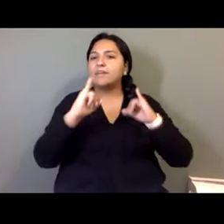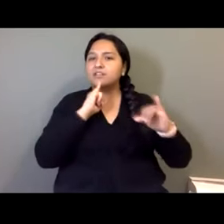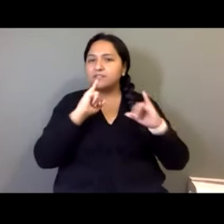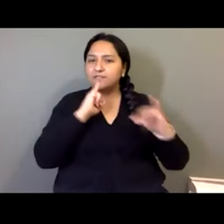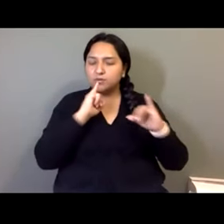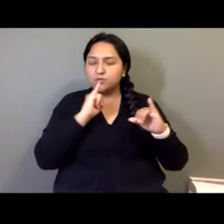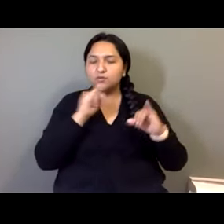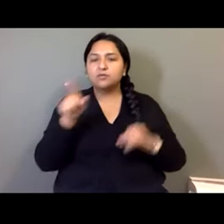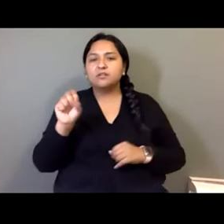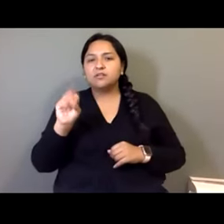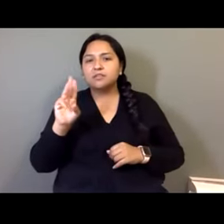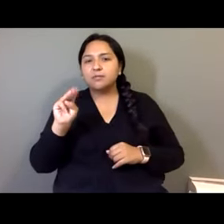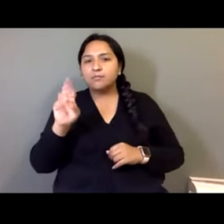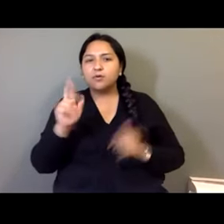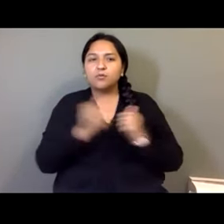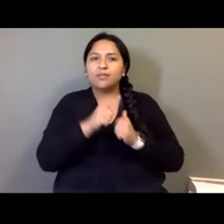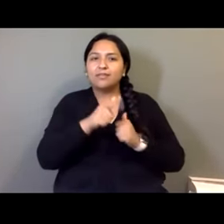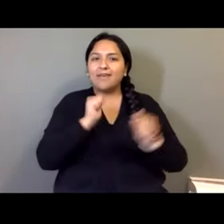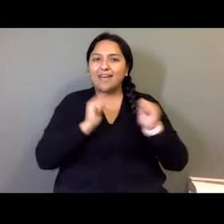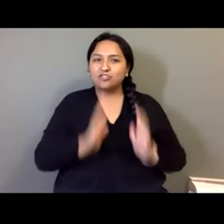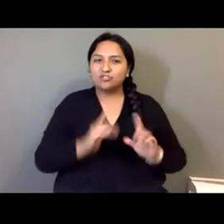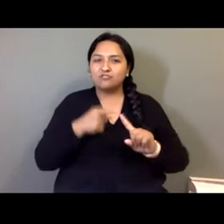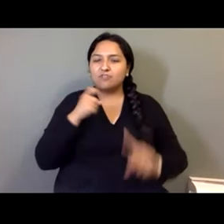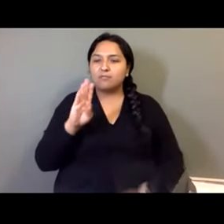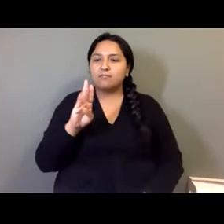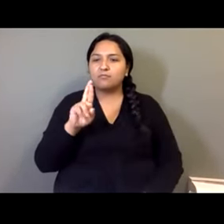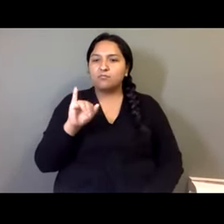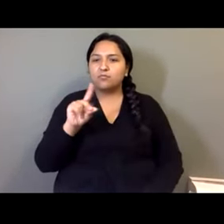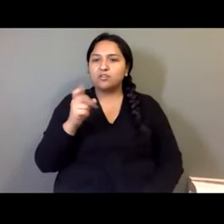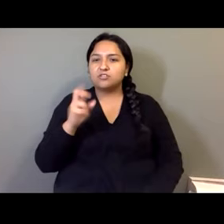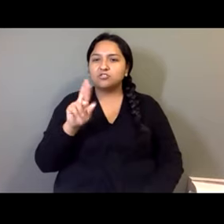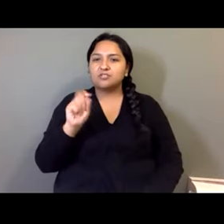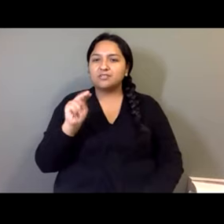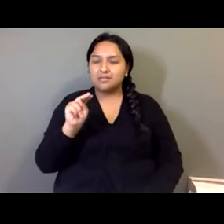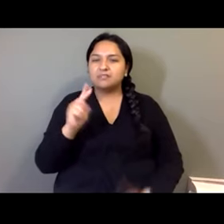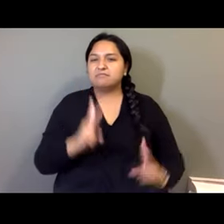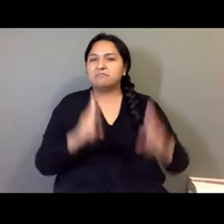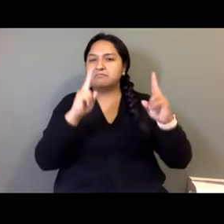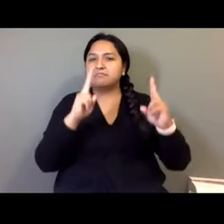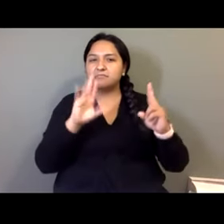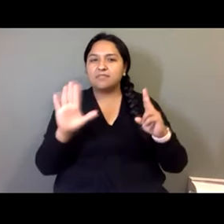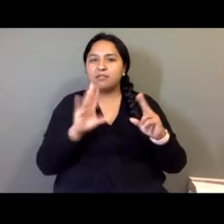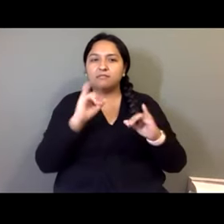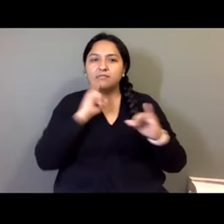did with the amazing actor from Bridgerton. So we're going to listen to that for a moment.